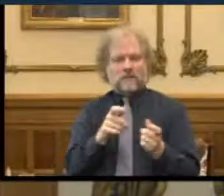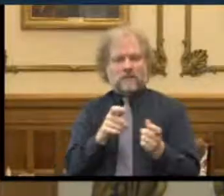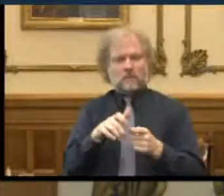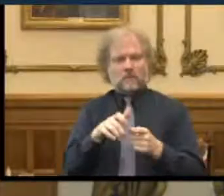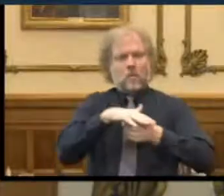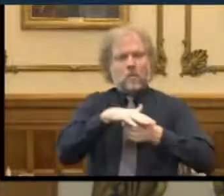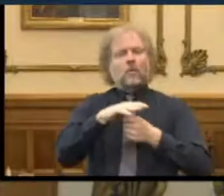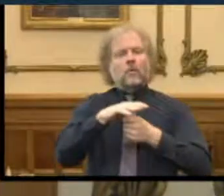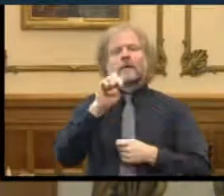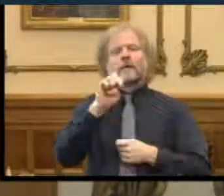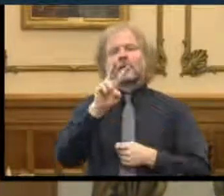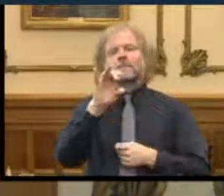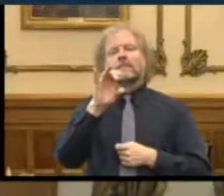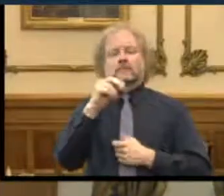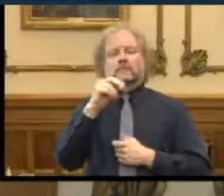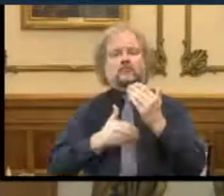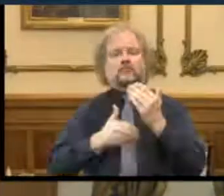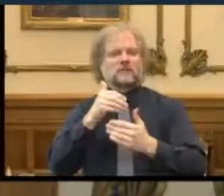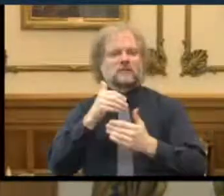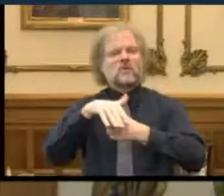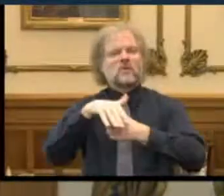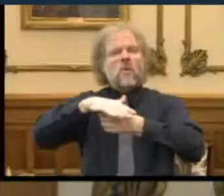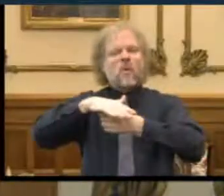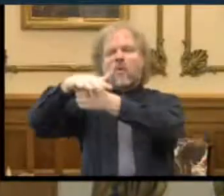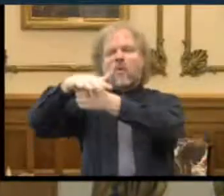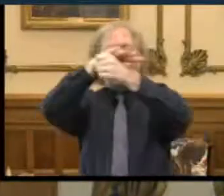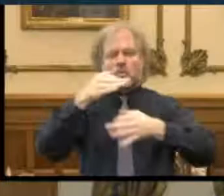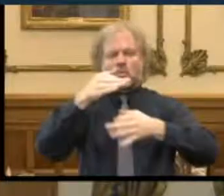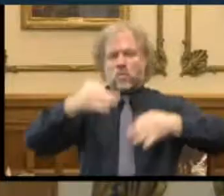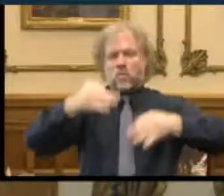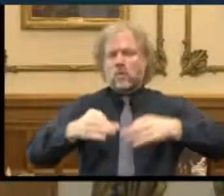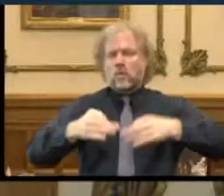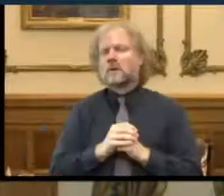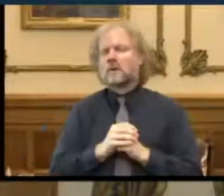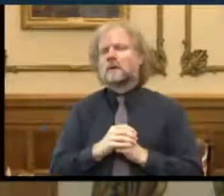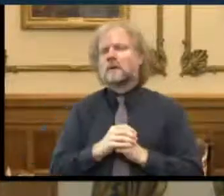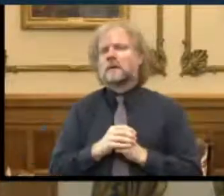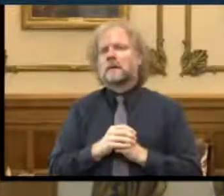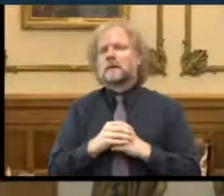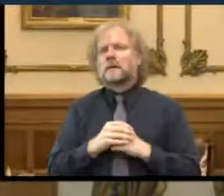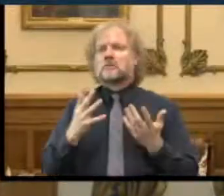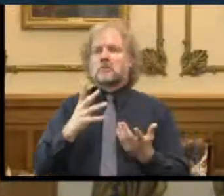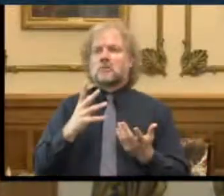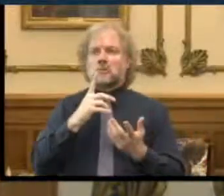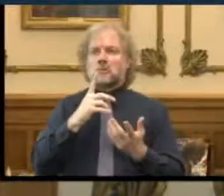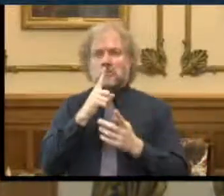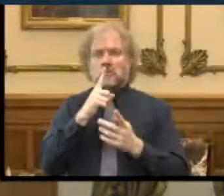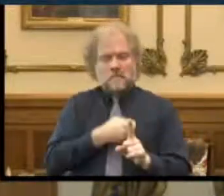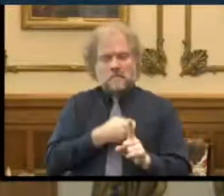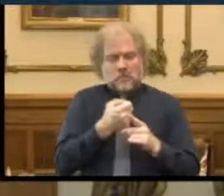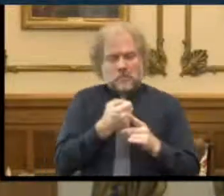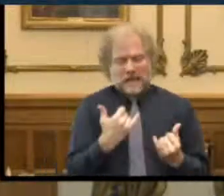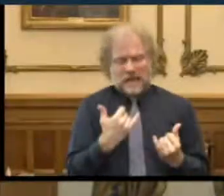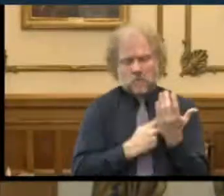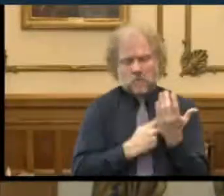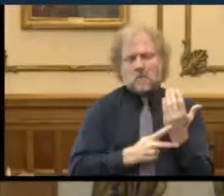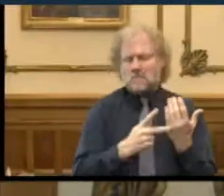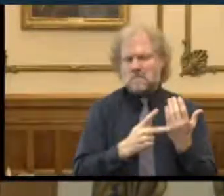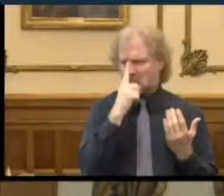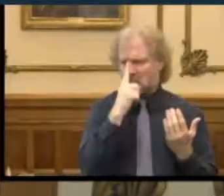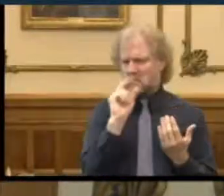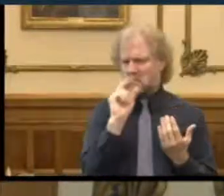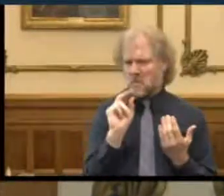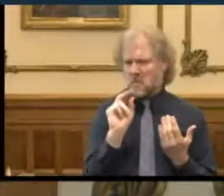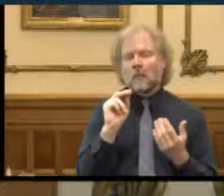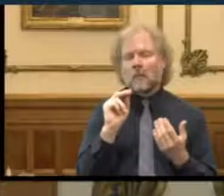local eviction process through our local court. So I don't think that it really impacts the existing program, because there could